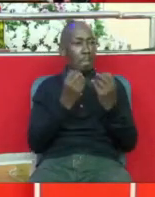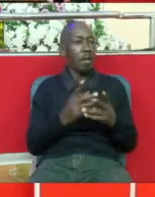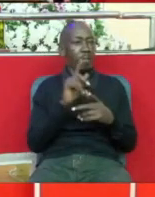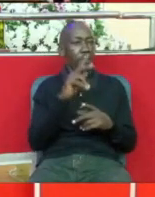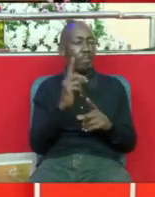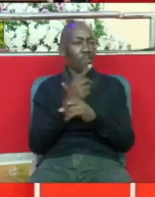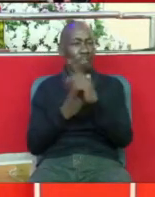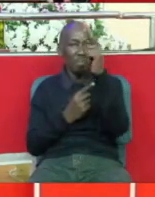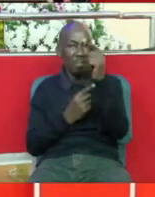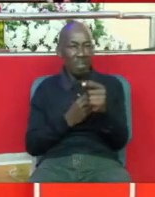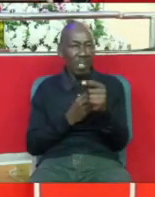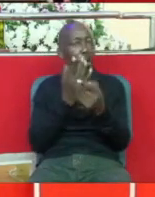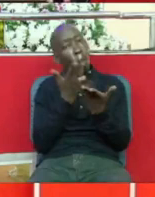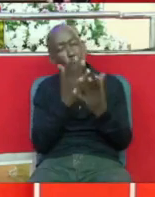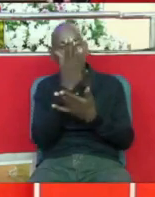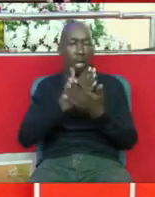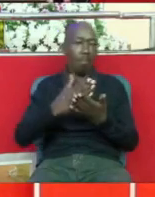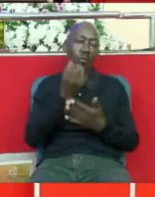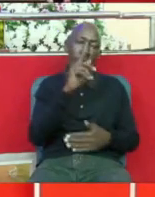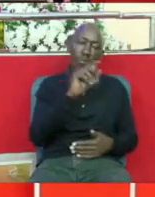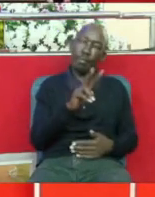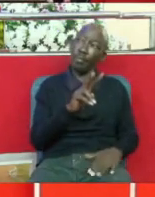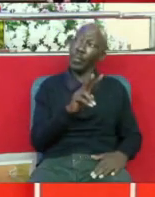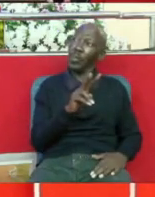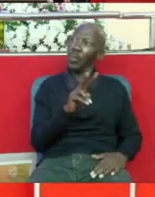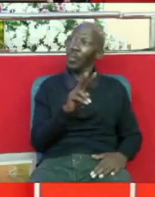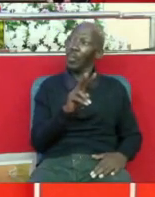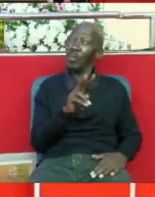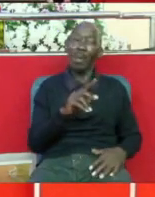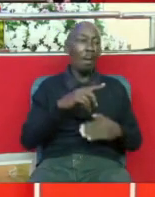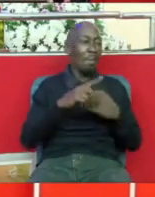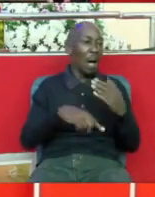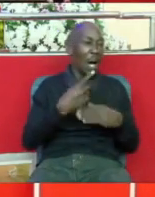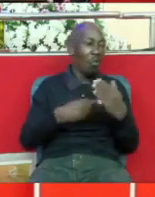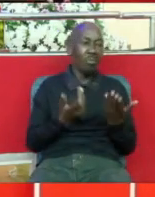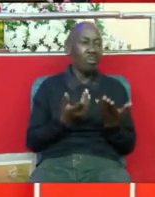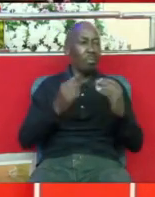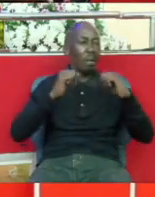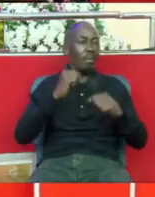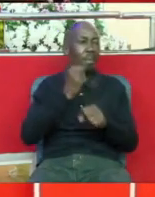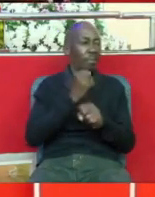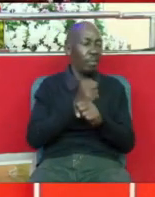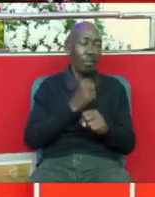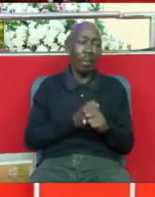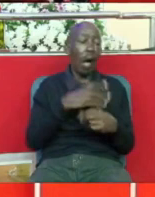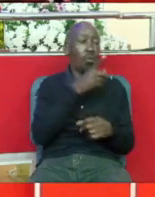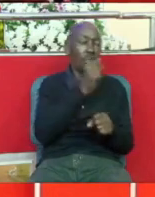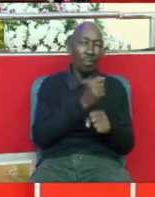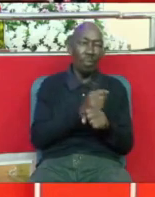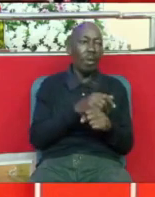Na vingi. Or some of them. Ama baadhi ya hivyo vituo. It's about performance. Huwa ni kuhusu utenda kazi tu.